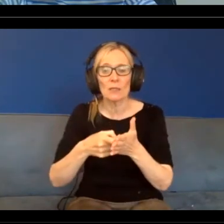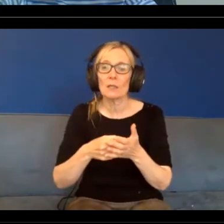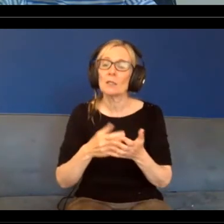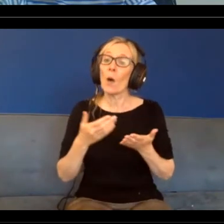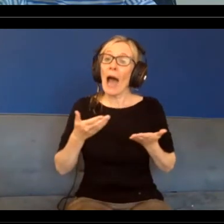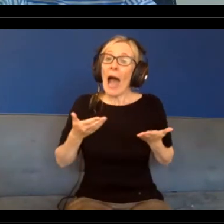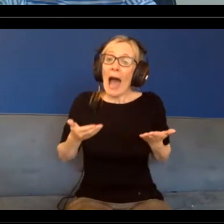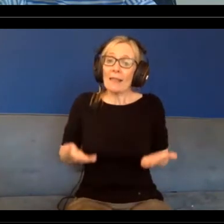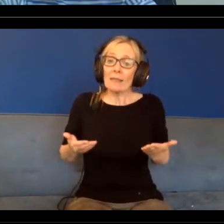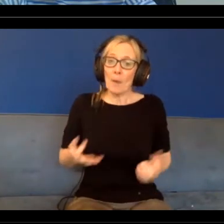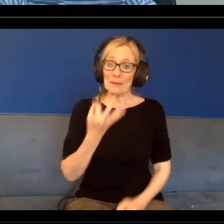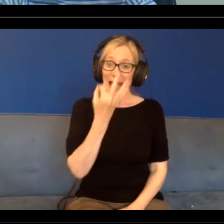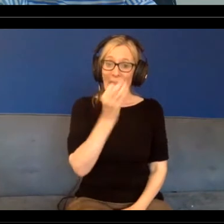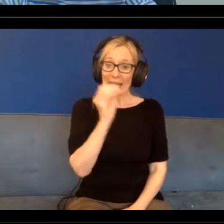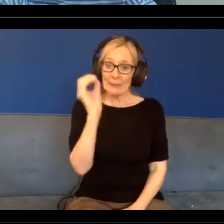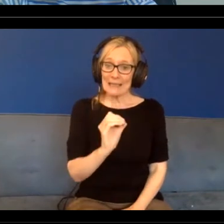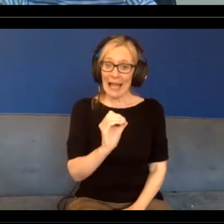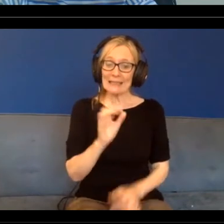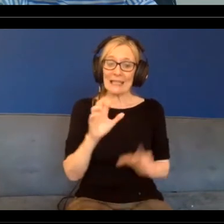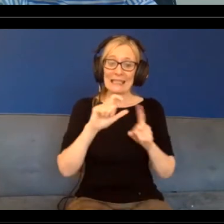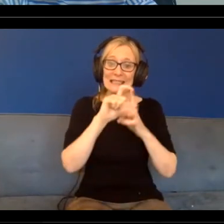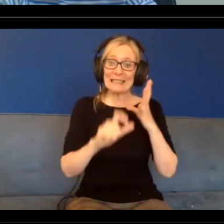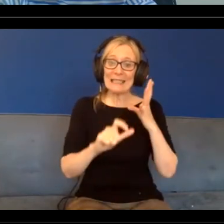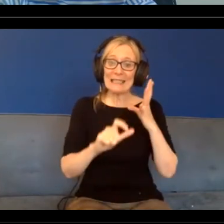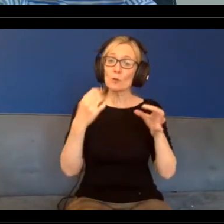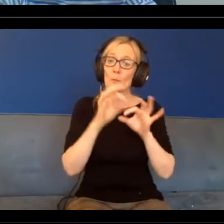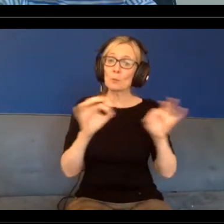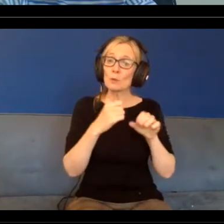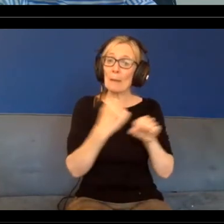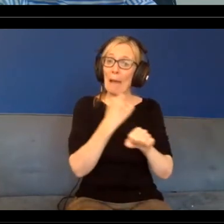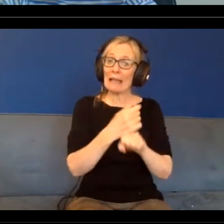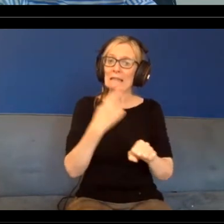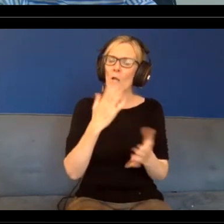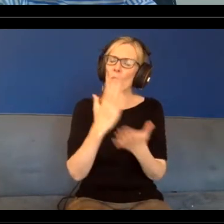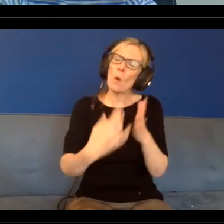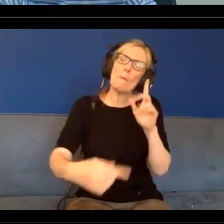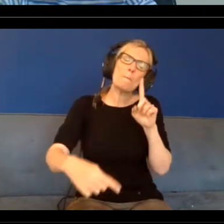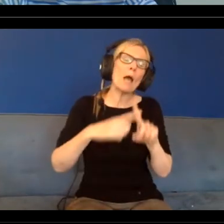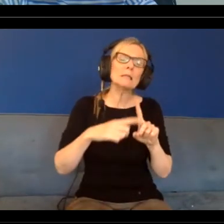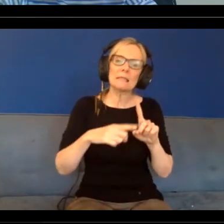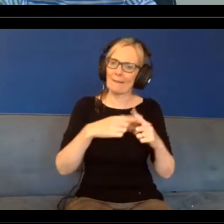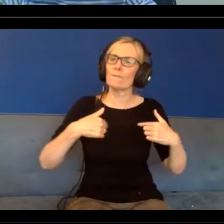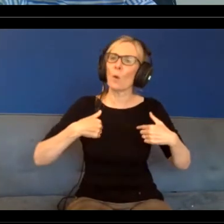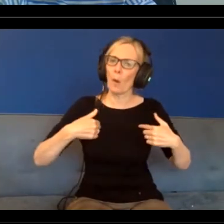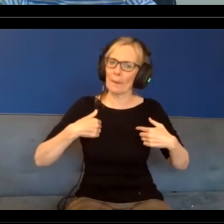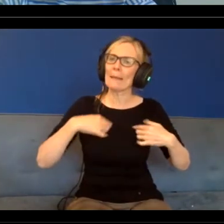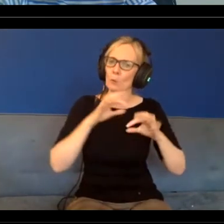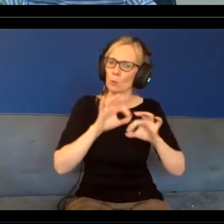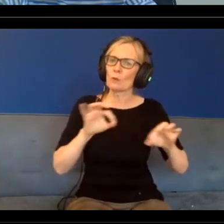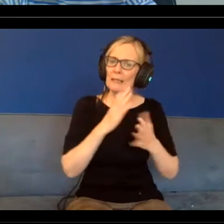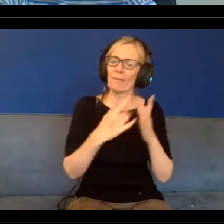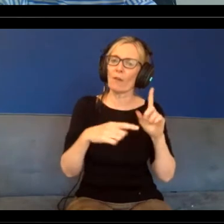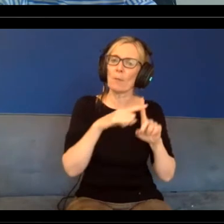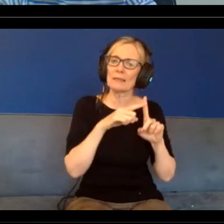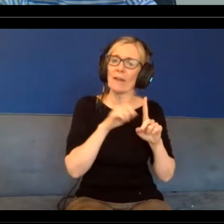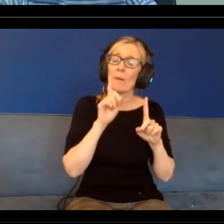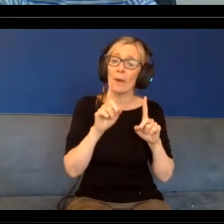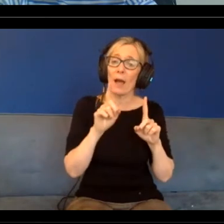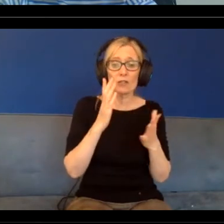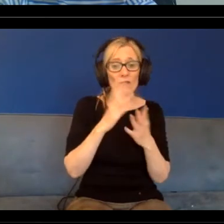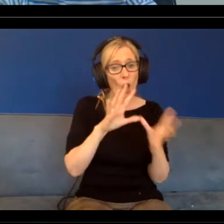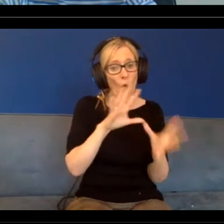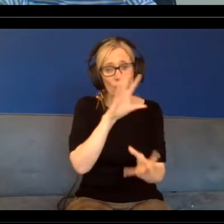music makers say that music making is a really positive experience for them. But overall, disabled people face a